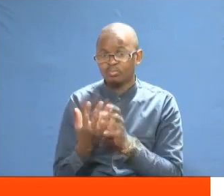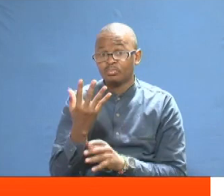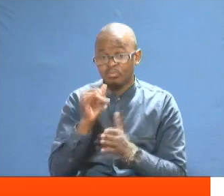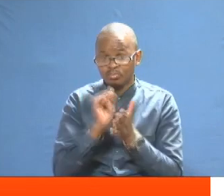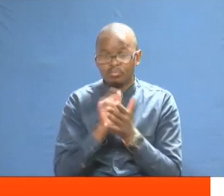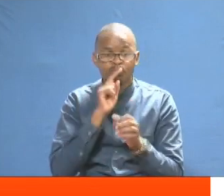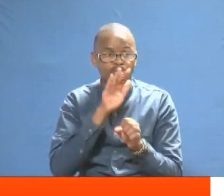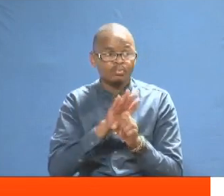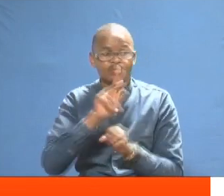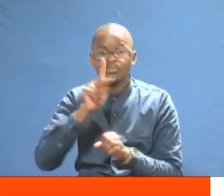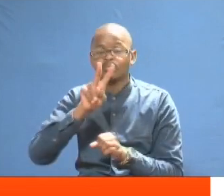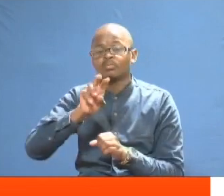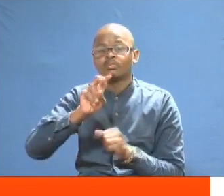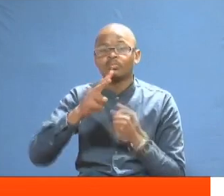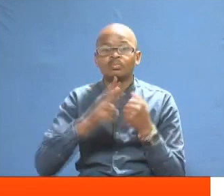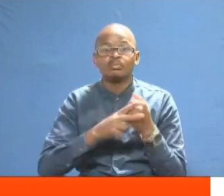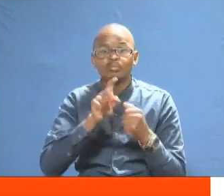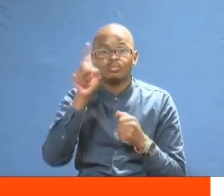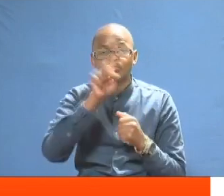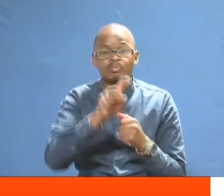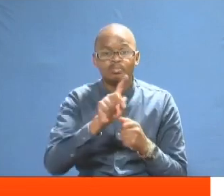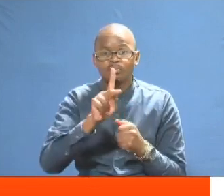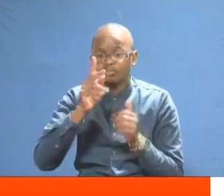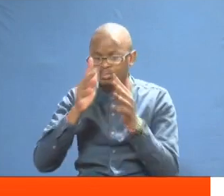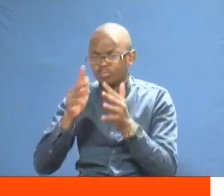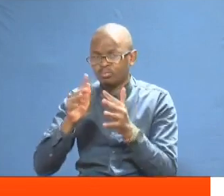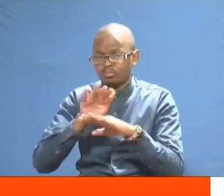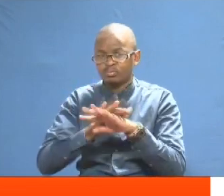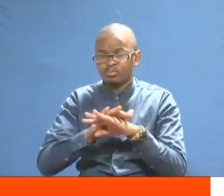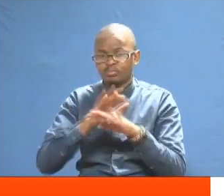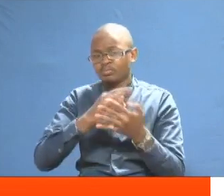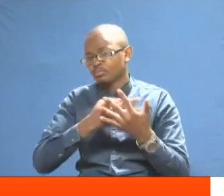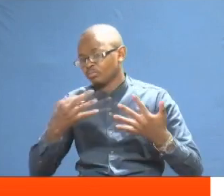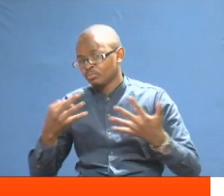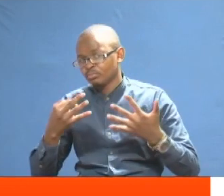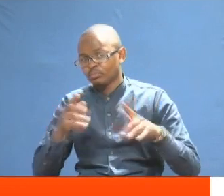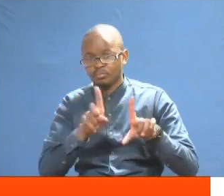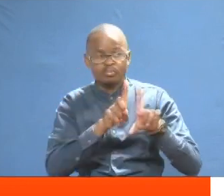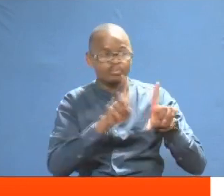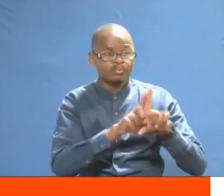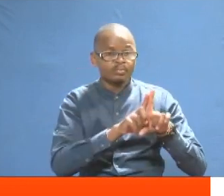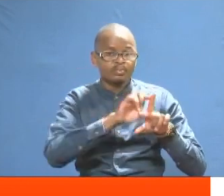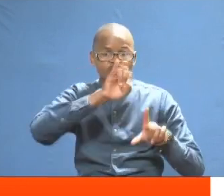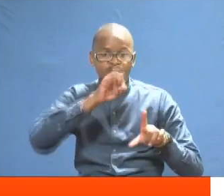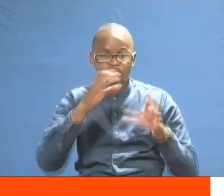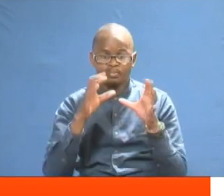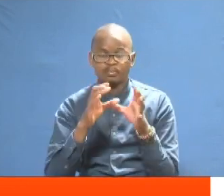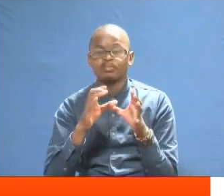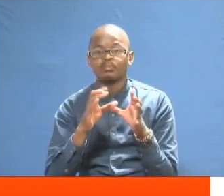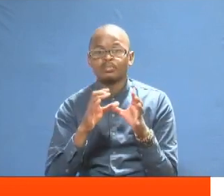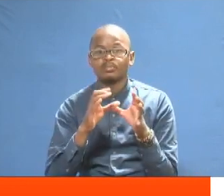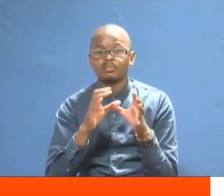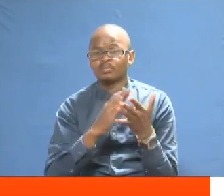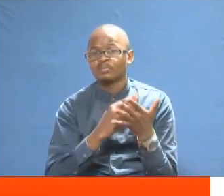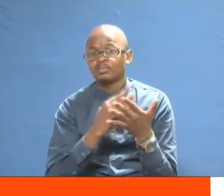that they promised Kenyans in 2017. Therefore, Kenyans are on the losing end, even as Jubilee Party is